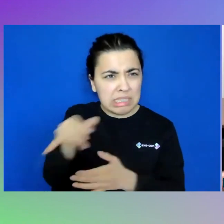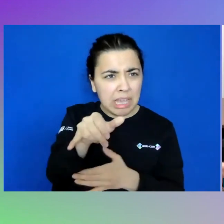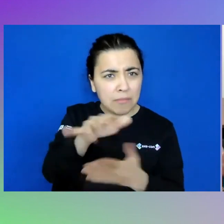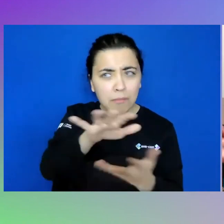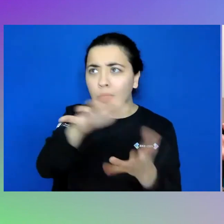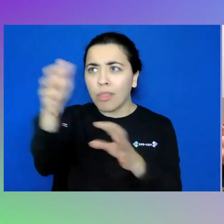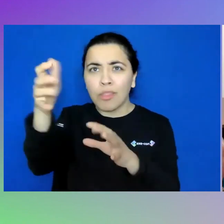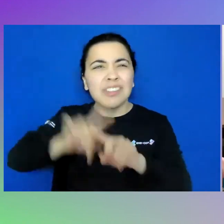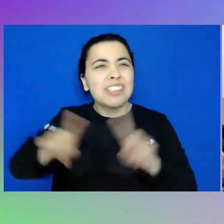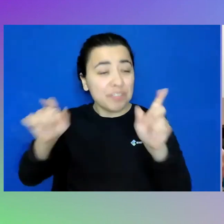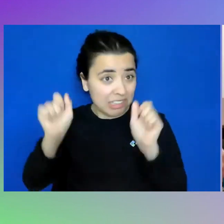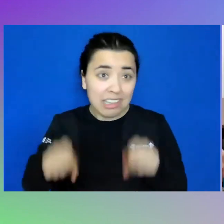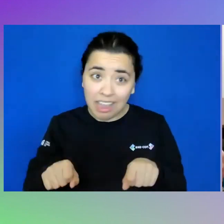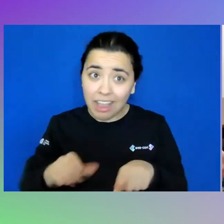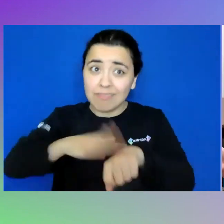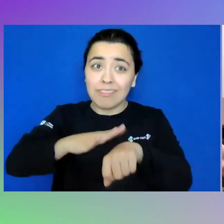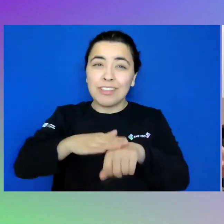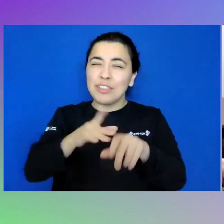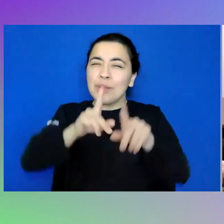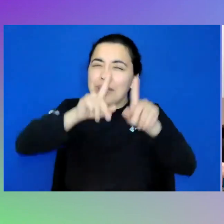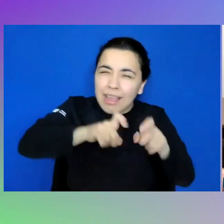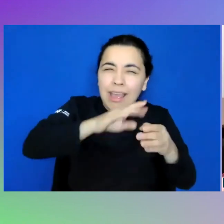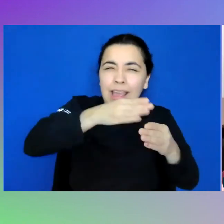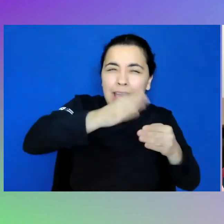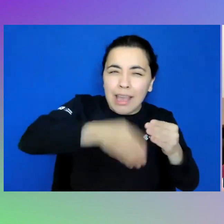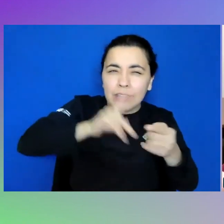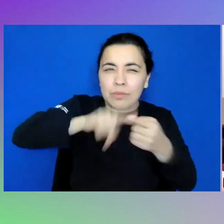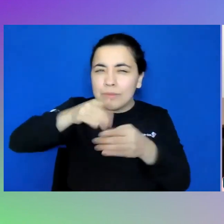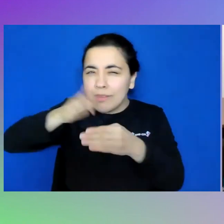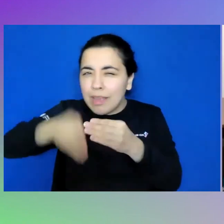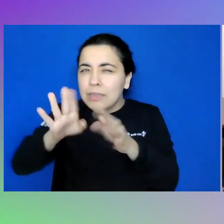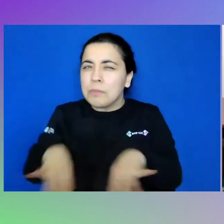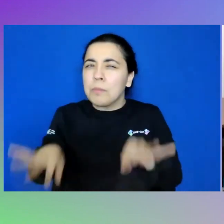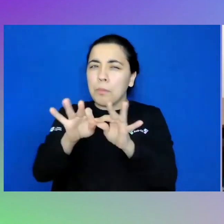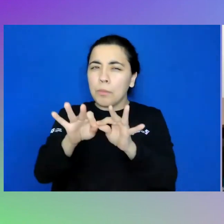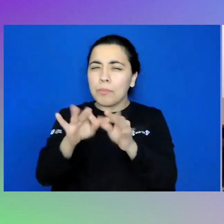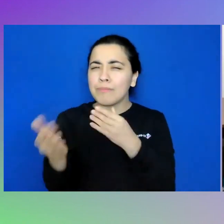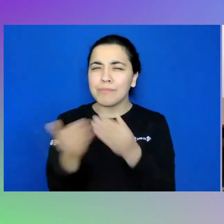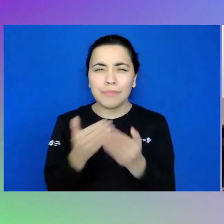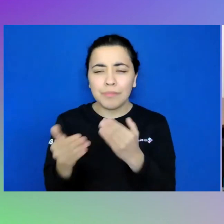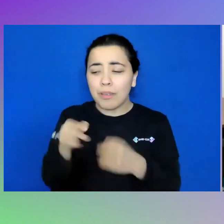testing. It doesn't really matter if your button is accessible